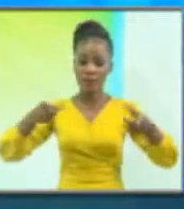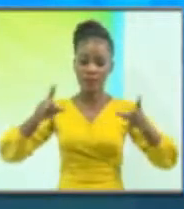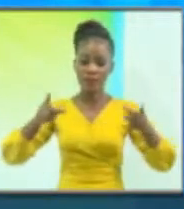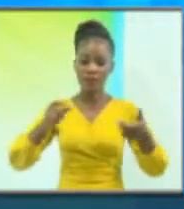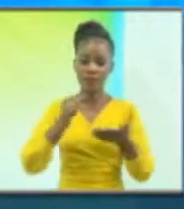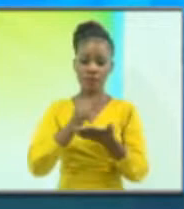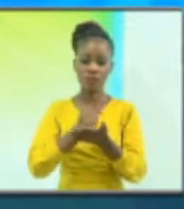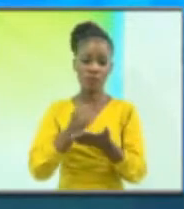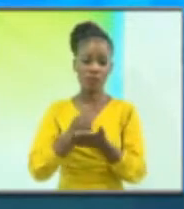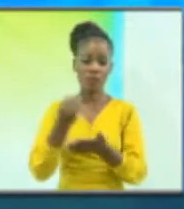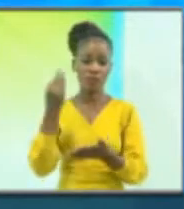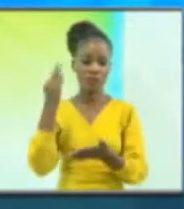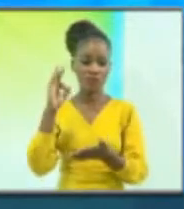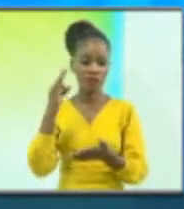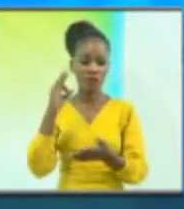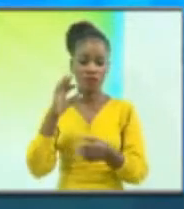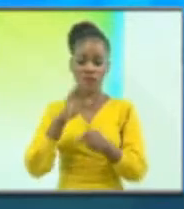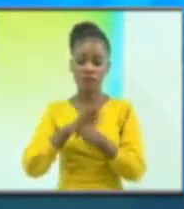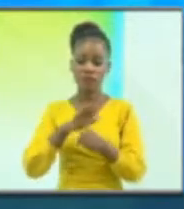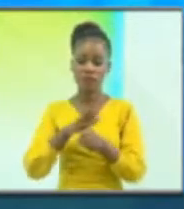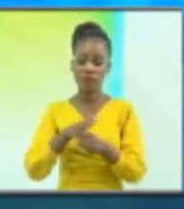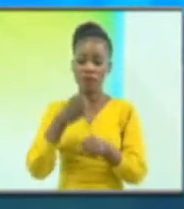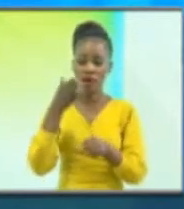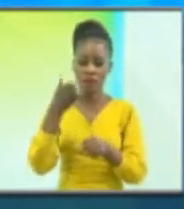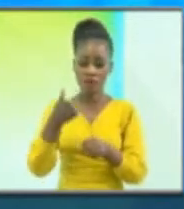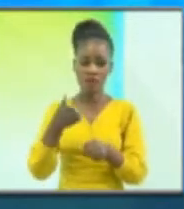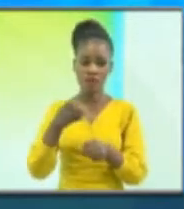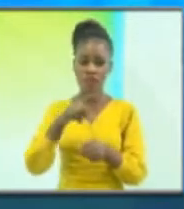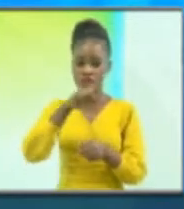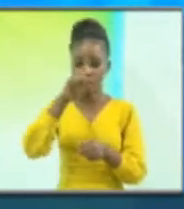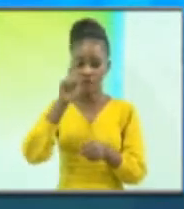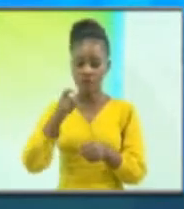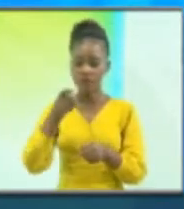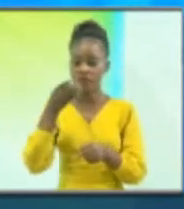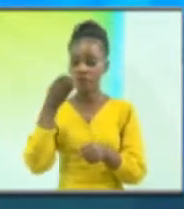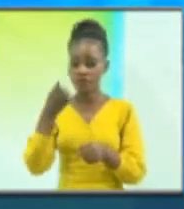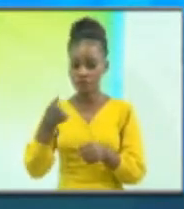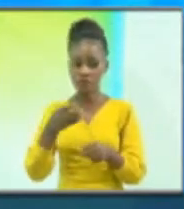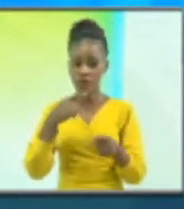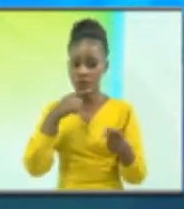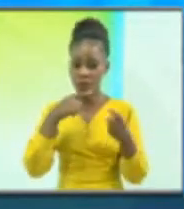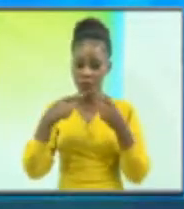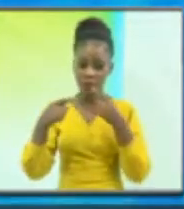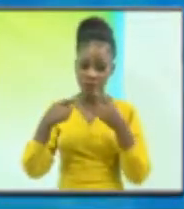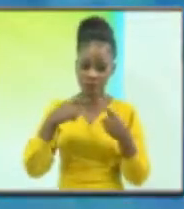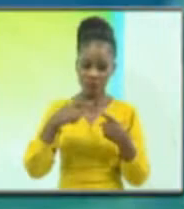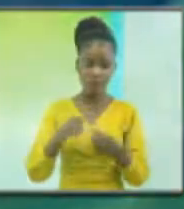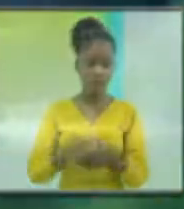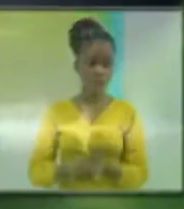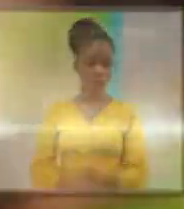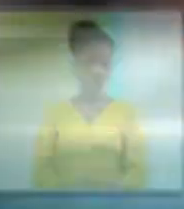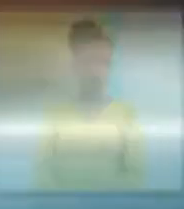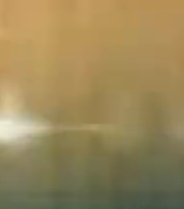perspective. Fred Makubia with these tough questions. This is the Coffee Cut.